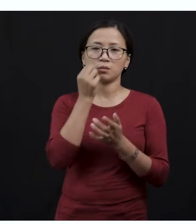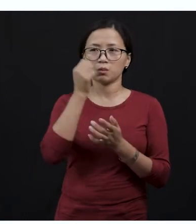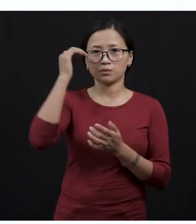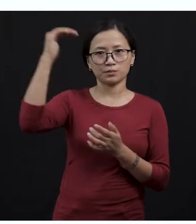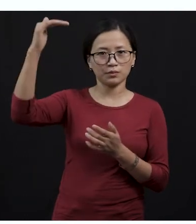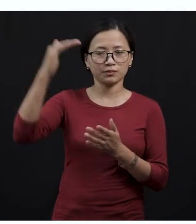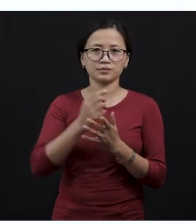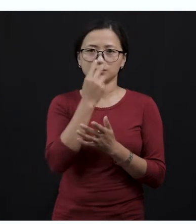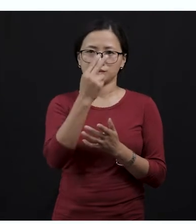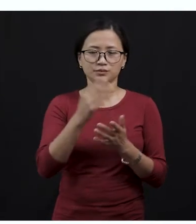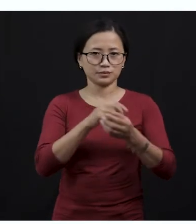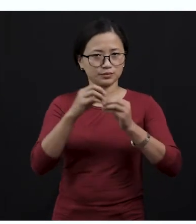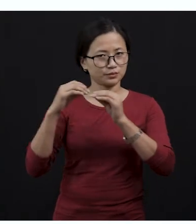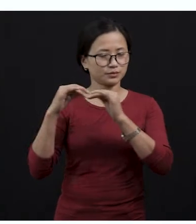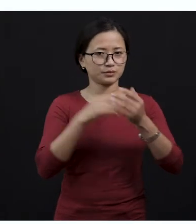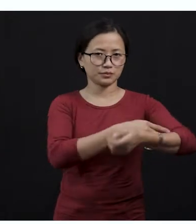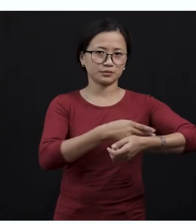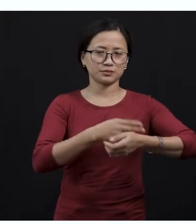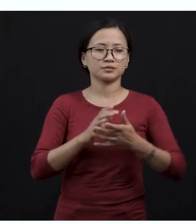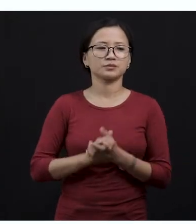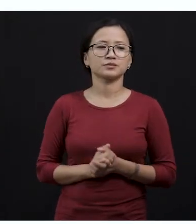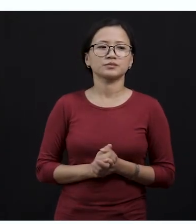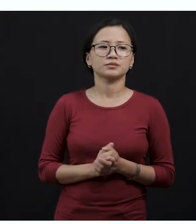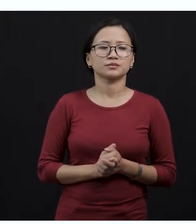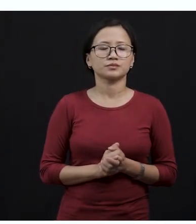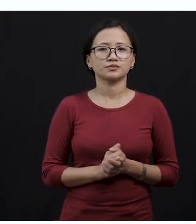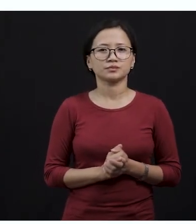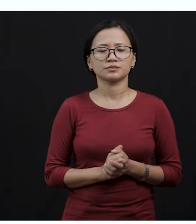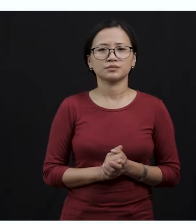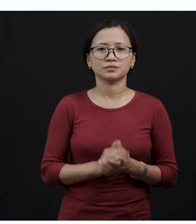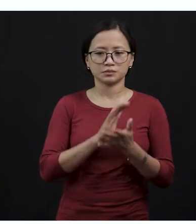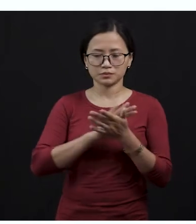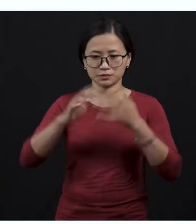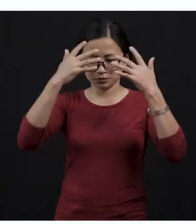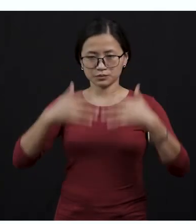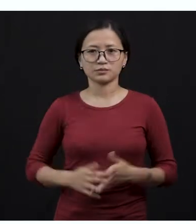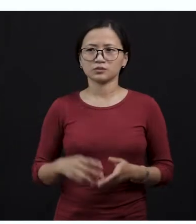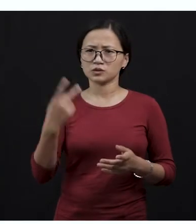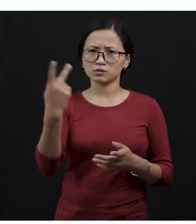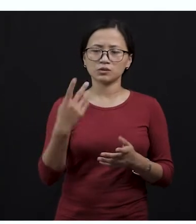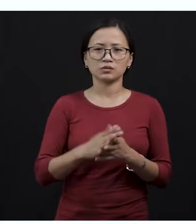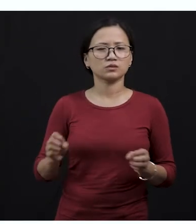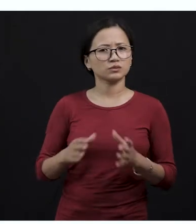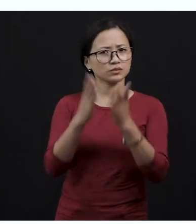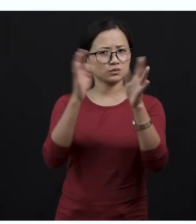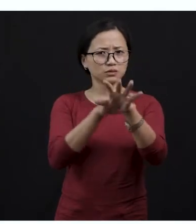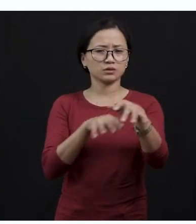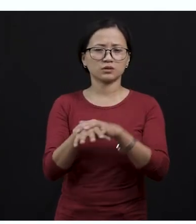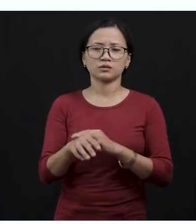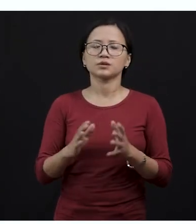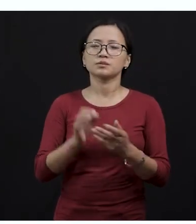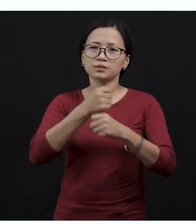talking about the cells. Yes, so a complete organism, me, you, the trees, the animals, were made